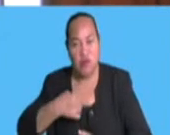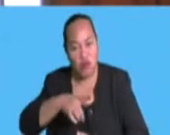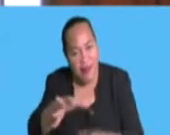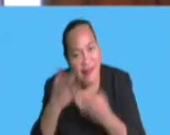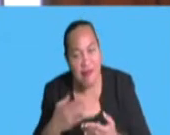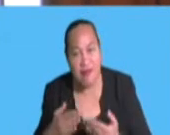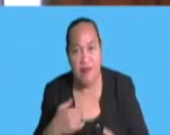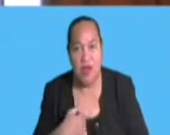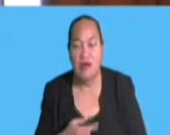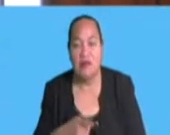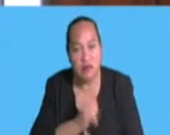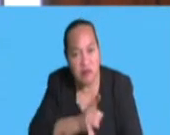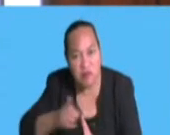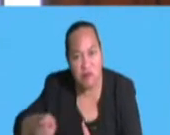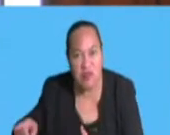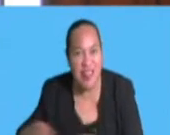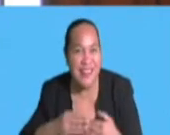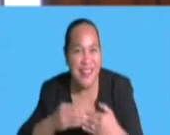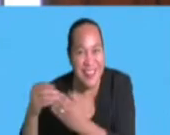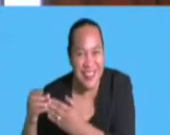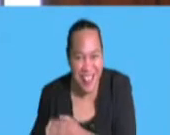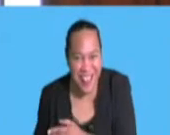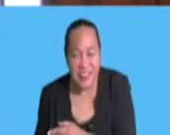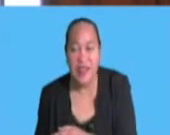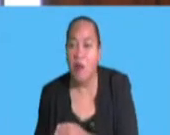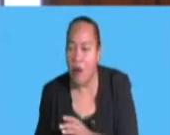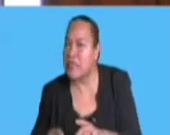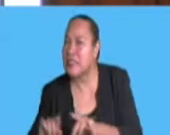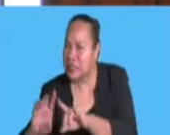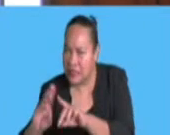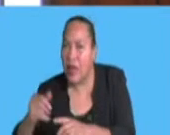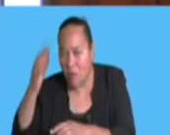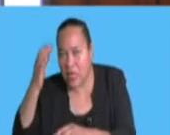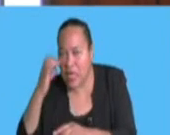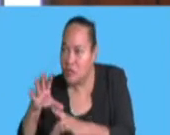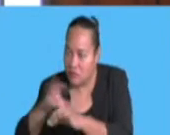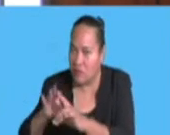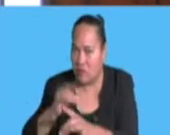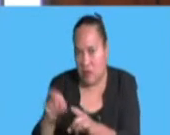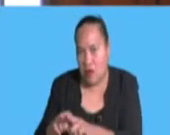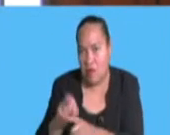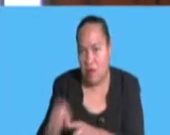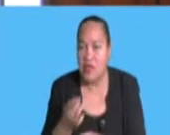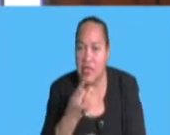notably Greece, had austerity budgets and structural adjustments forced on them.